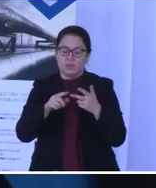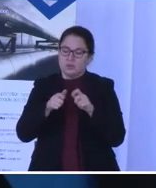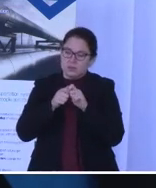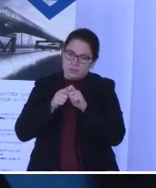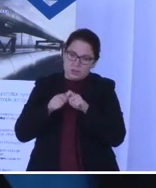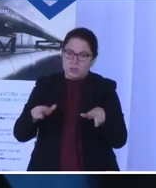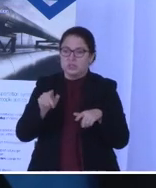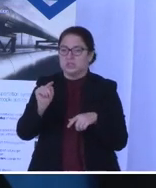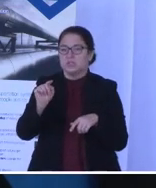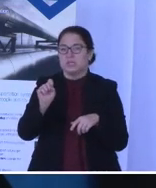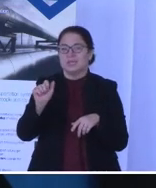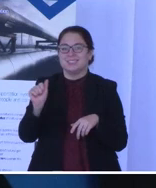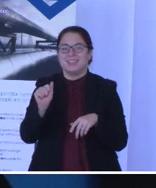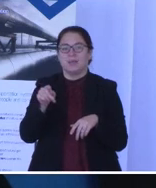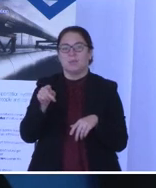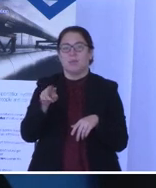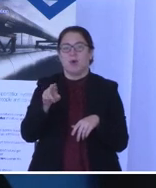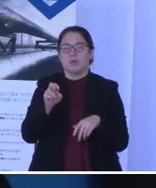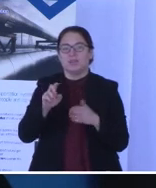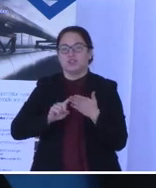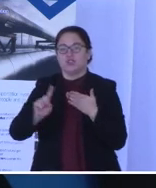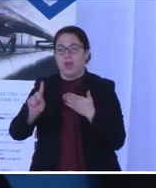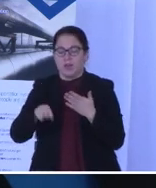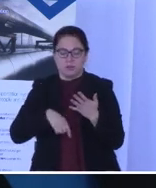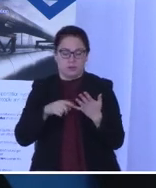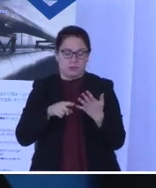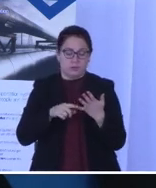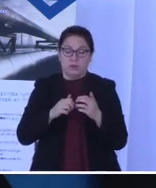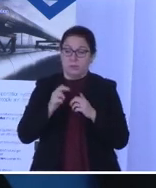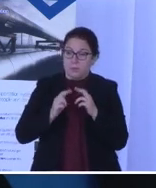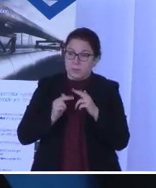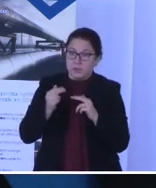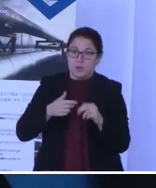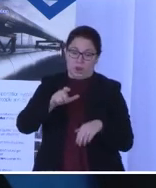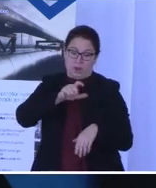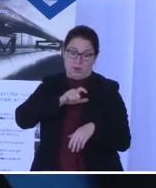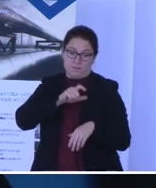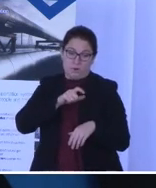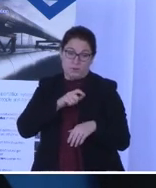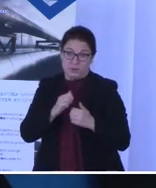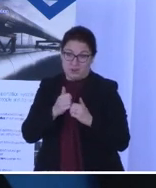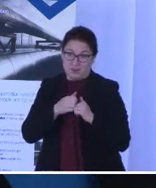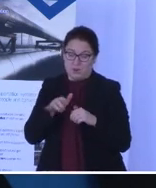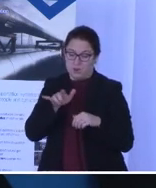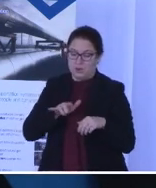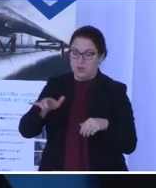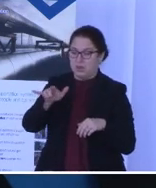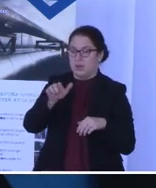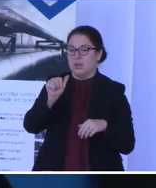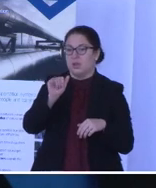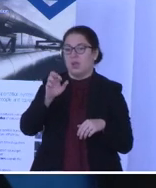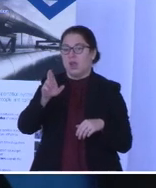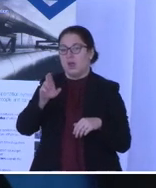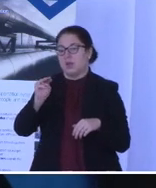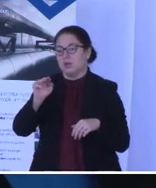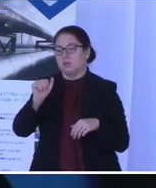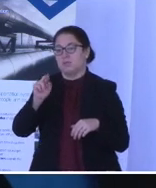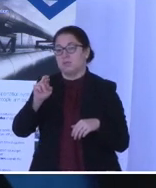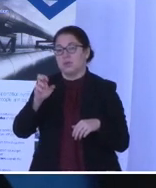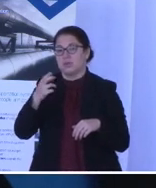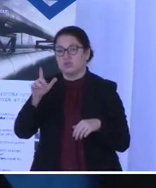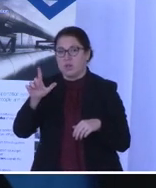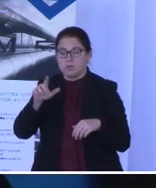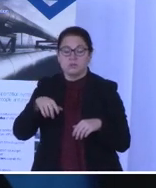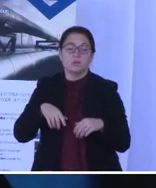a world-class law enforcement capability through our Federal Air Marshal Service. We benefit from the largest explosive detection